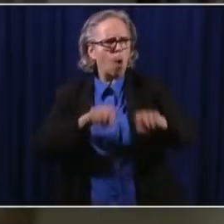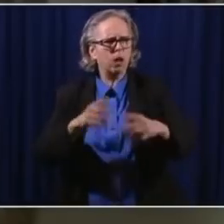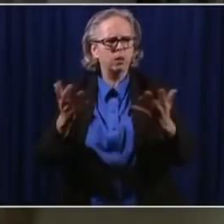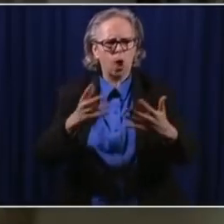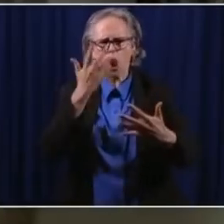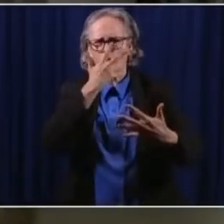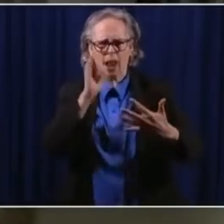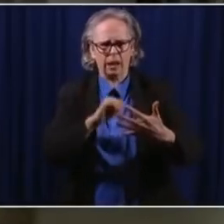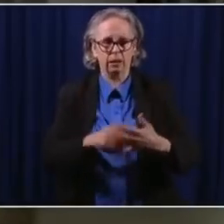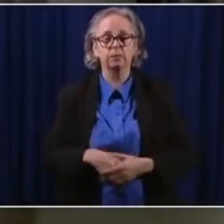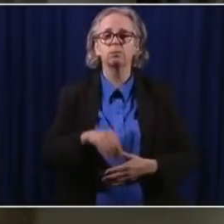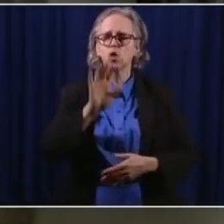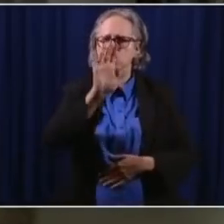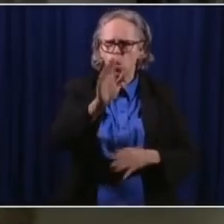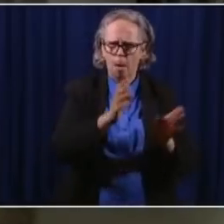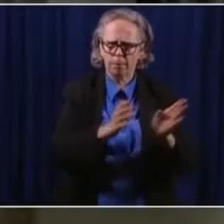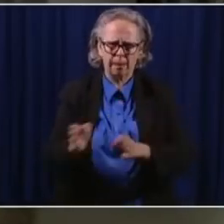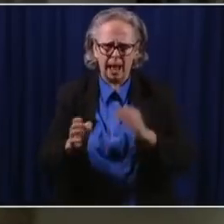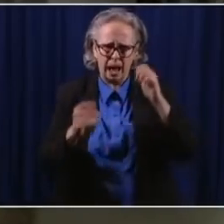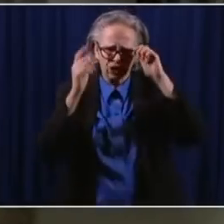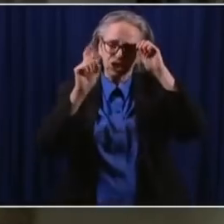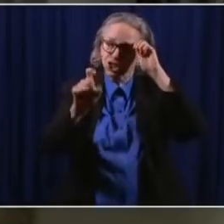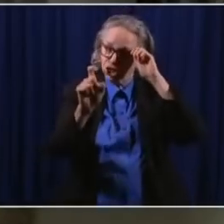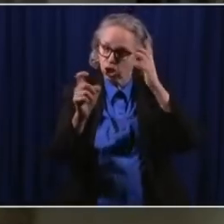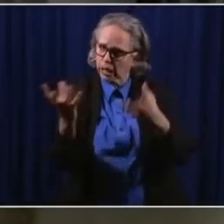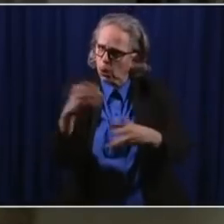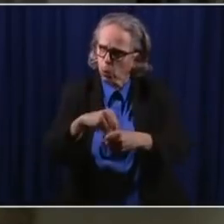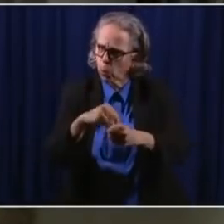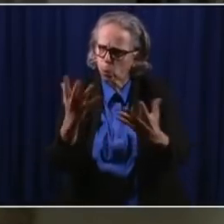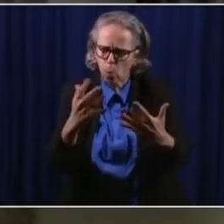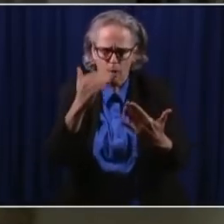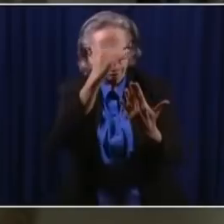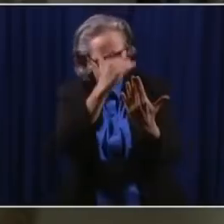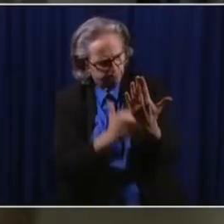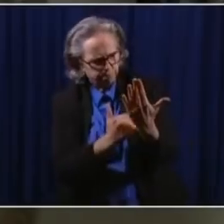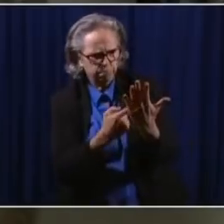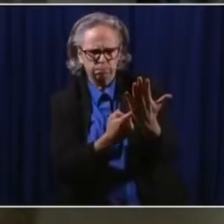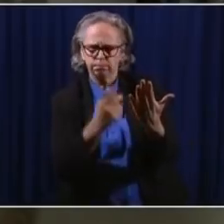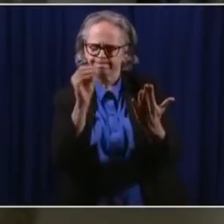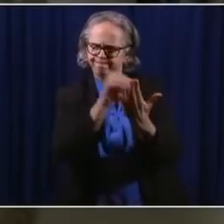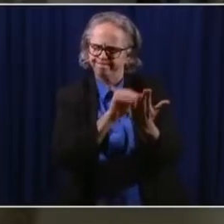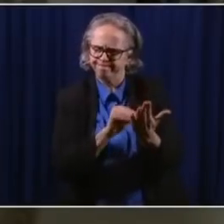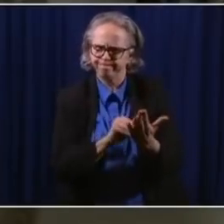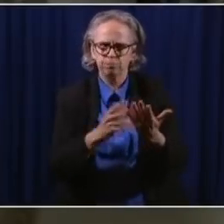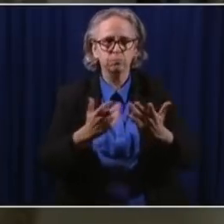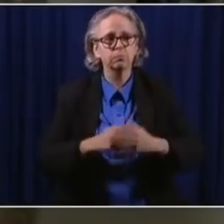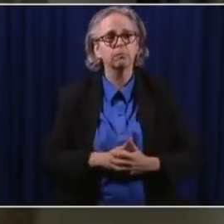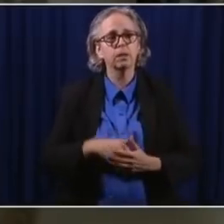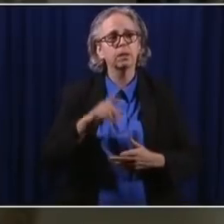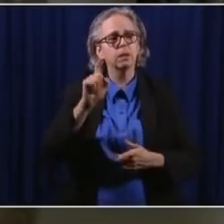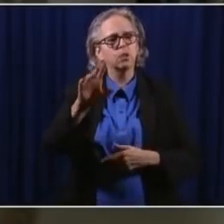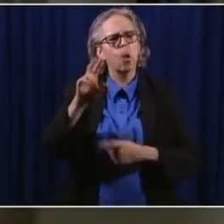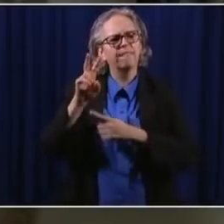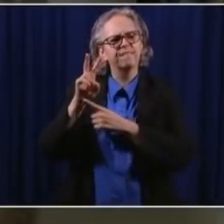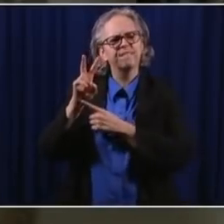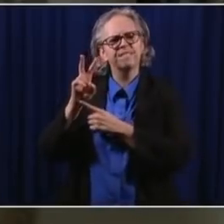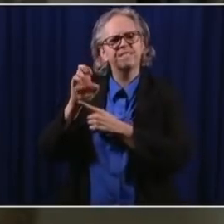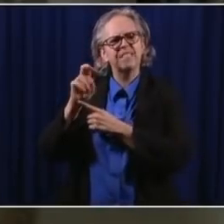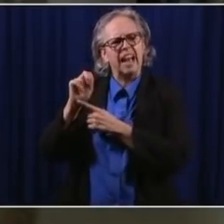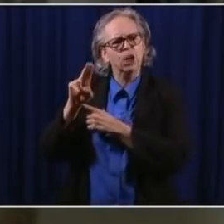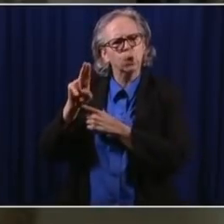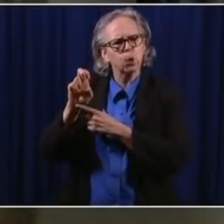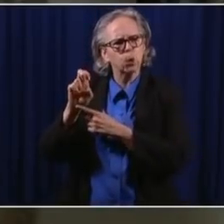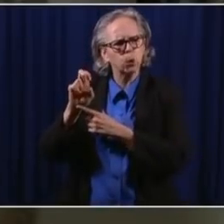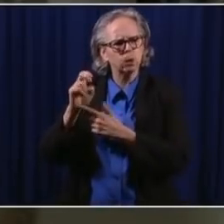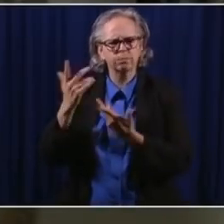you can have a little map in there if you want to, but a justification as to why the circumstance of the venue justify different capacity